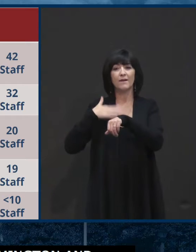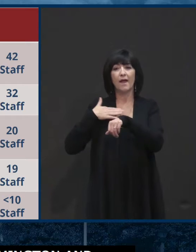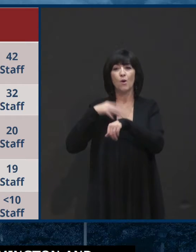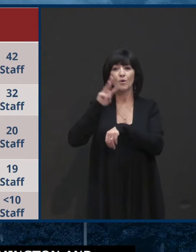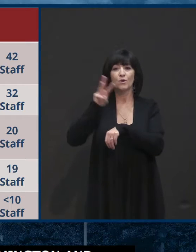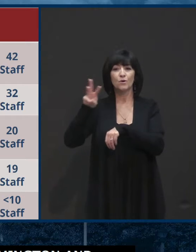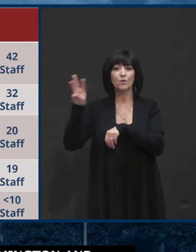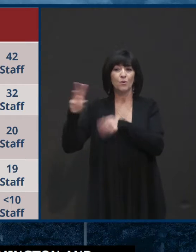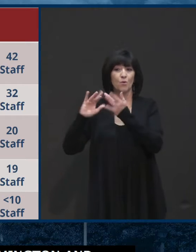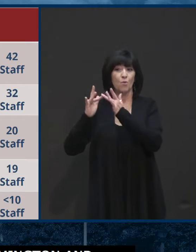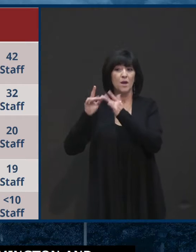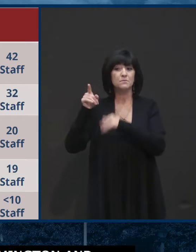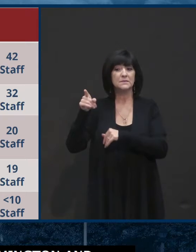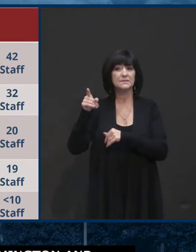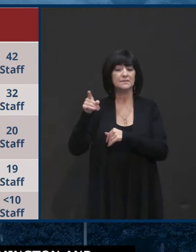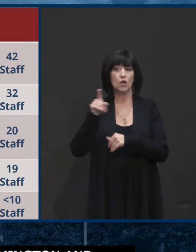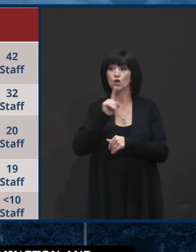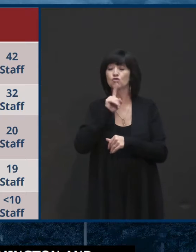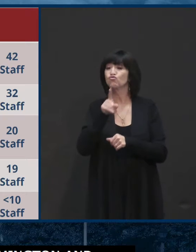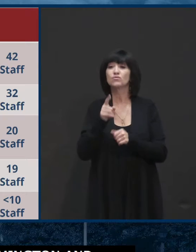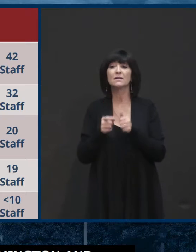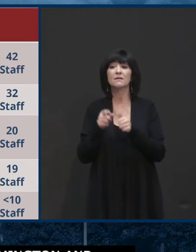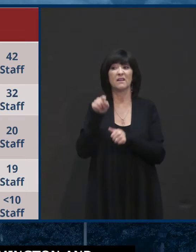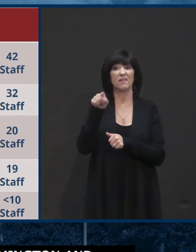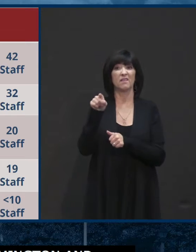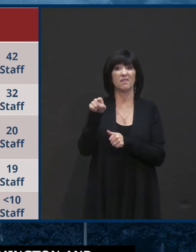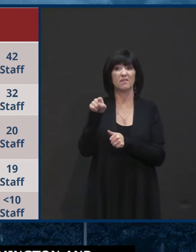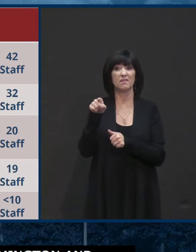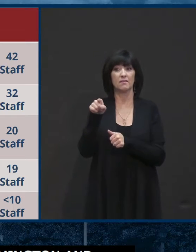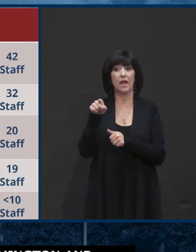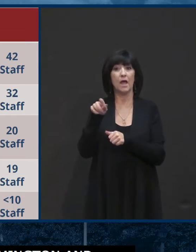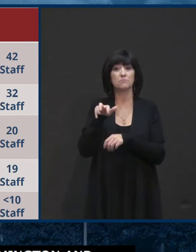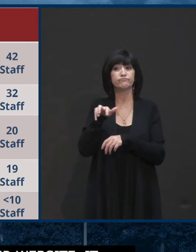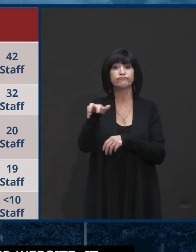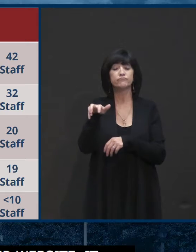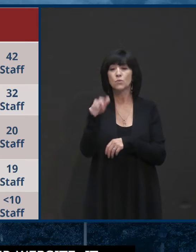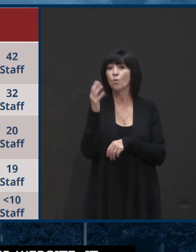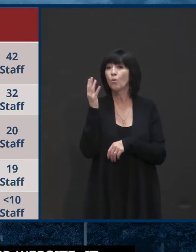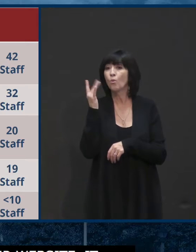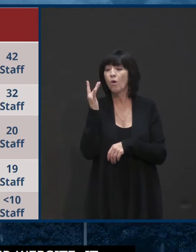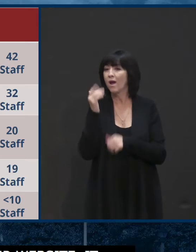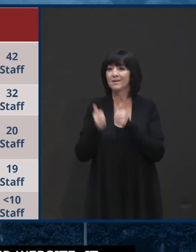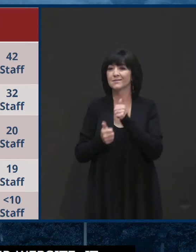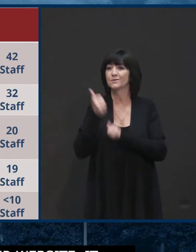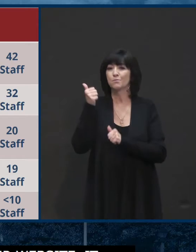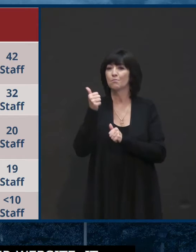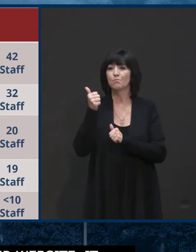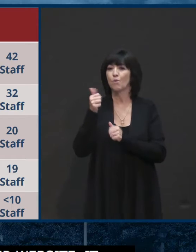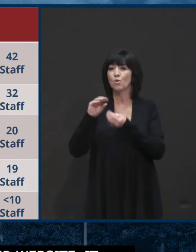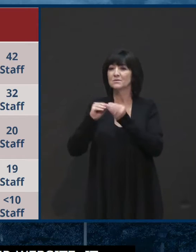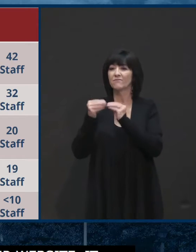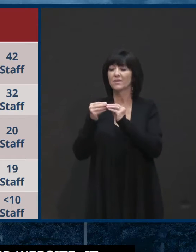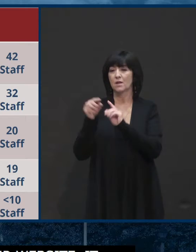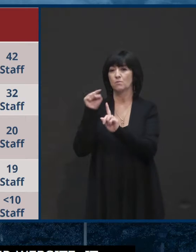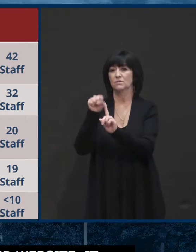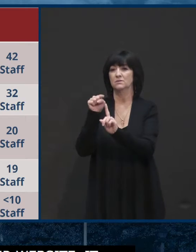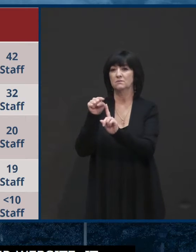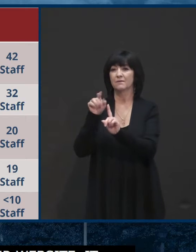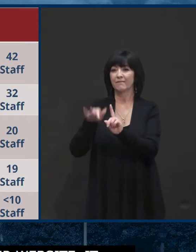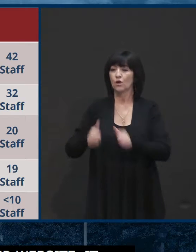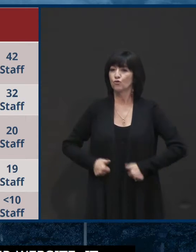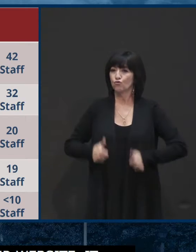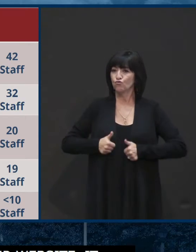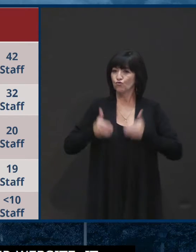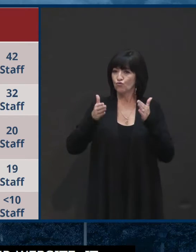website, it really is largely because there's large numbers of residents and staff